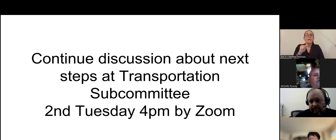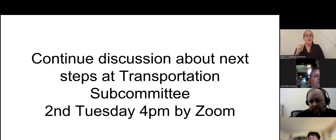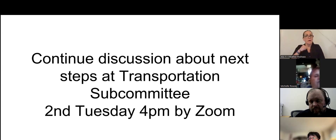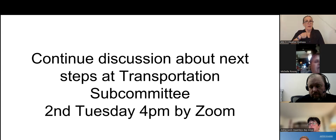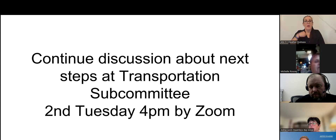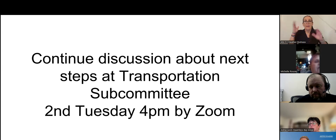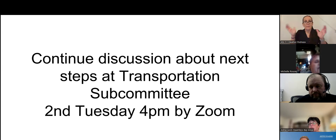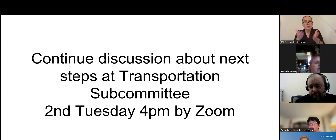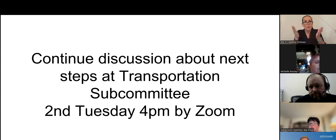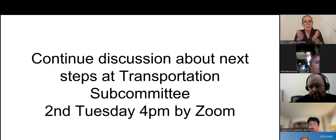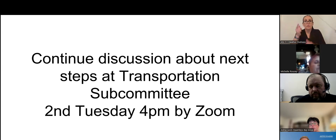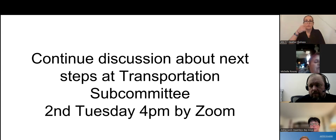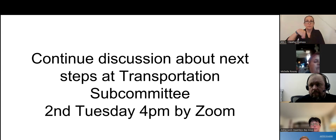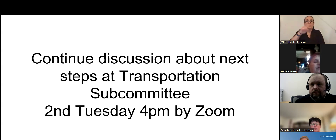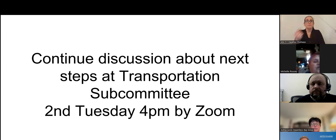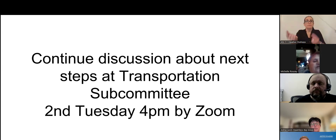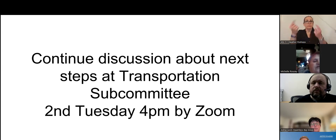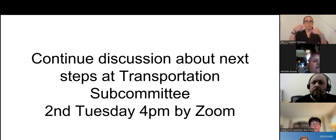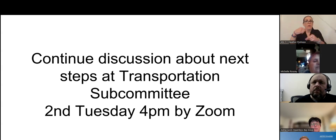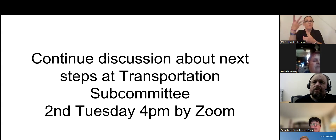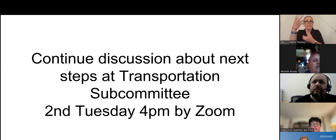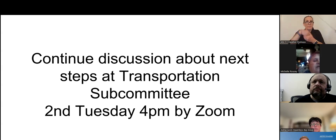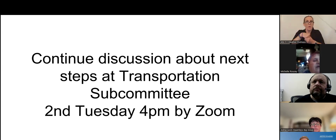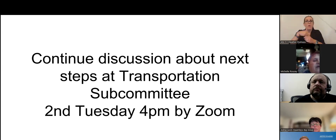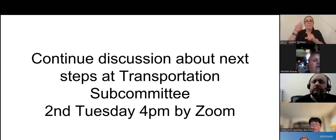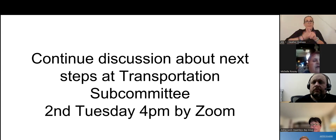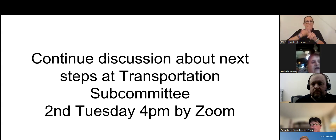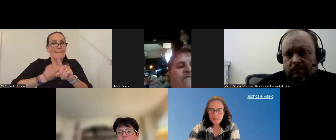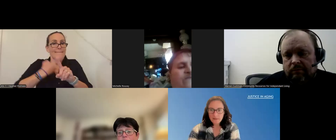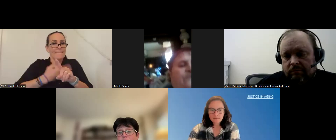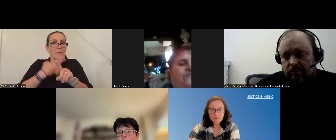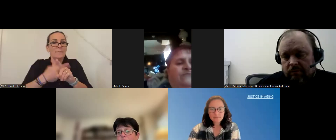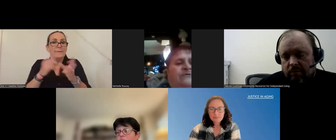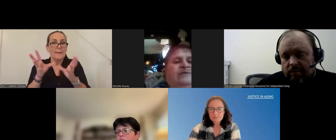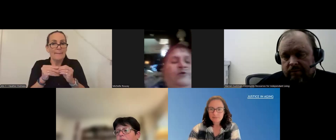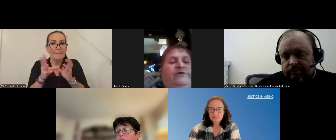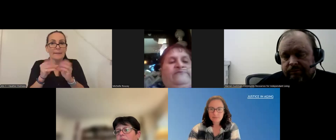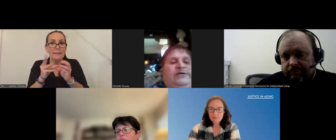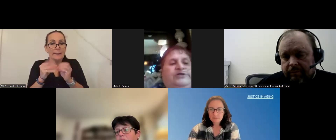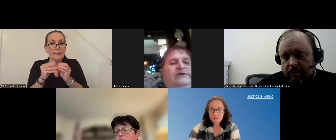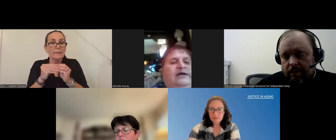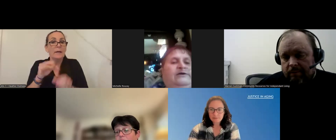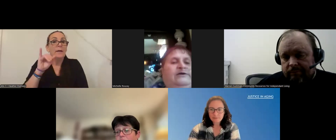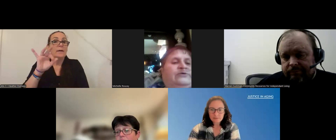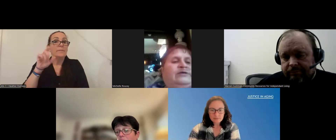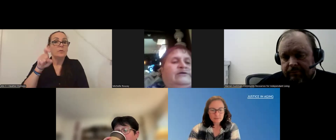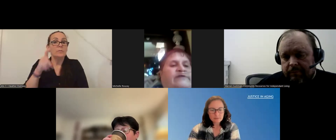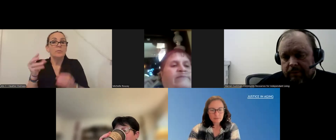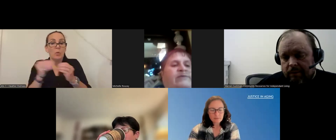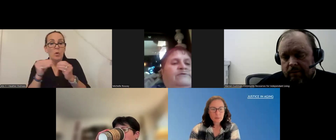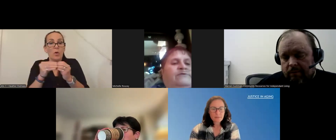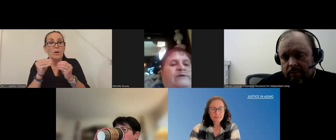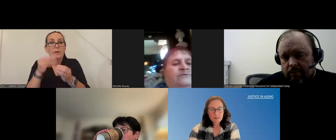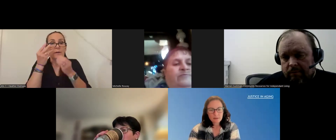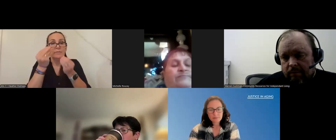our monthly transportation subcommittee. And if you need more information on how to join us, let